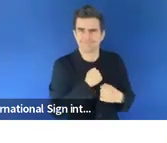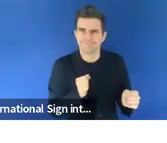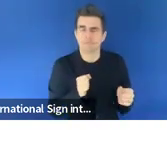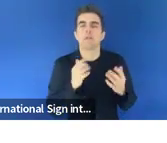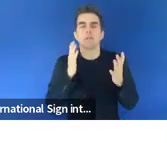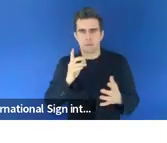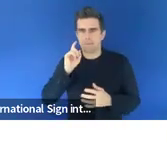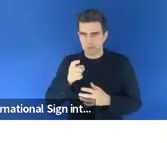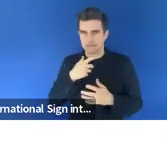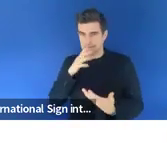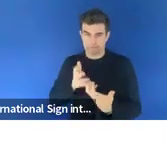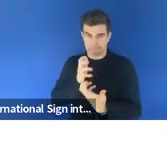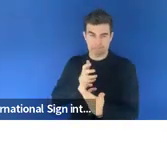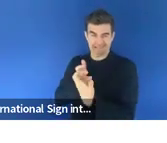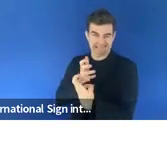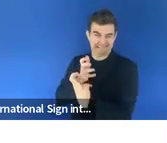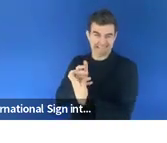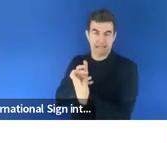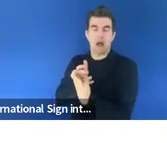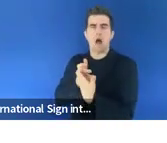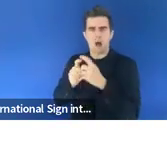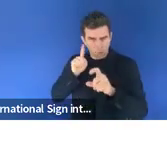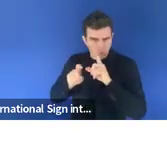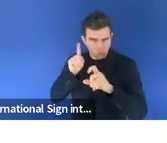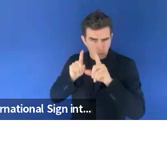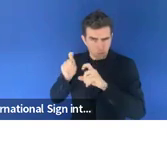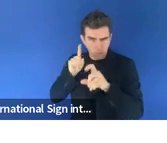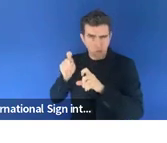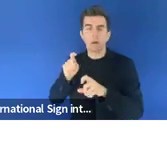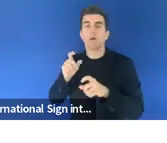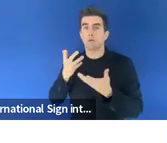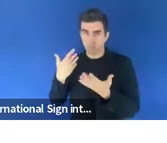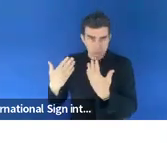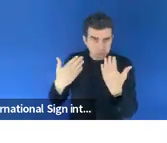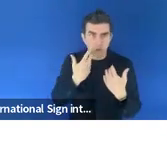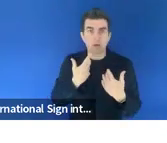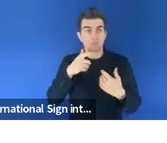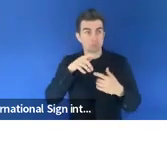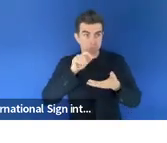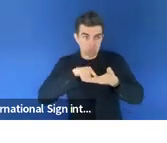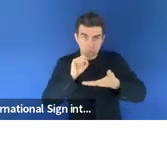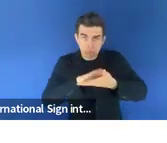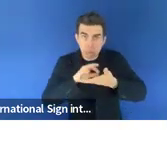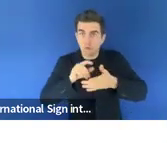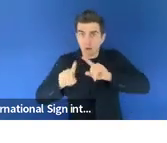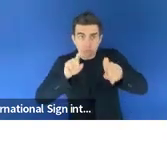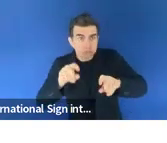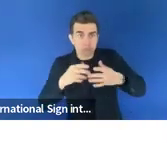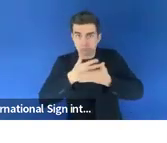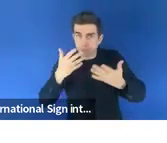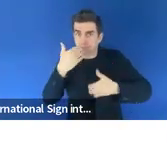what do you guys think about this? What's the top issue that you're facing today in this area, that area, or the other